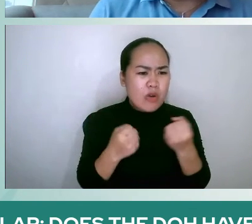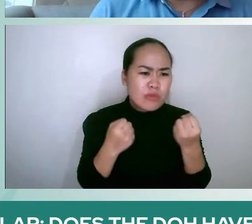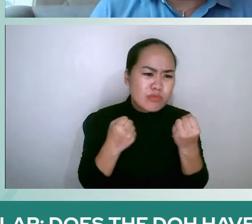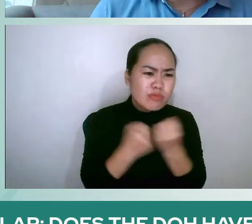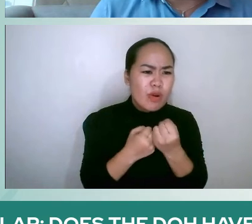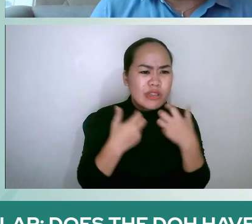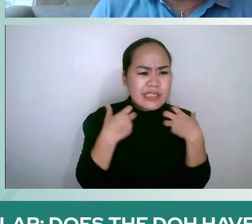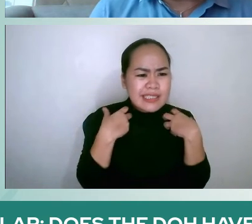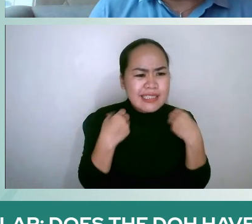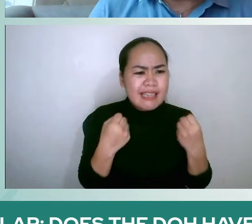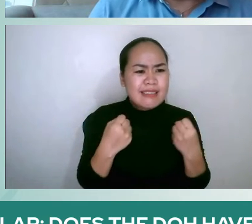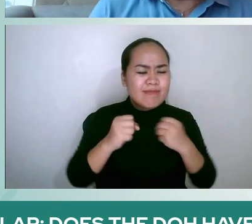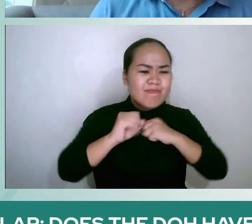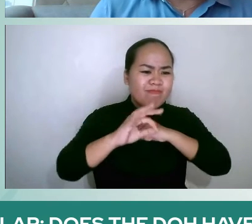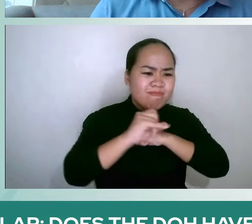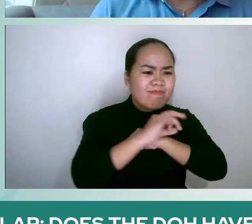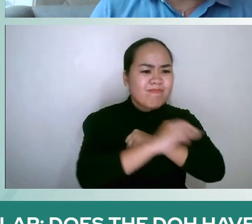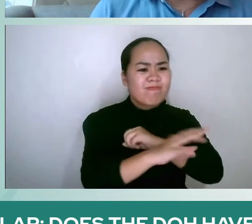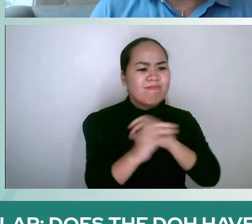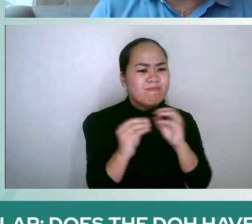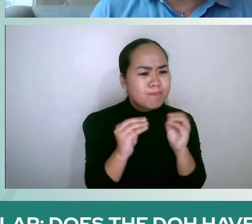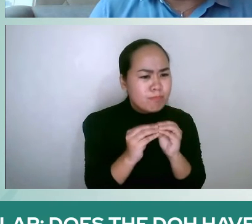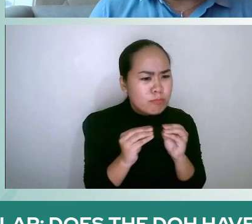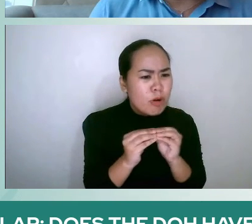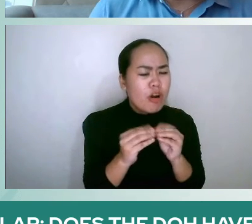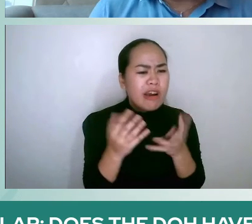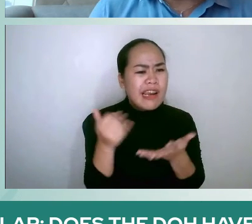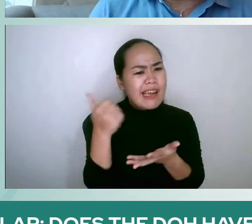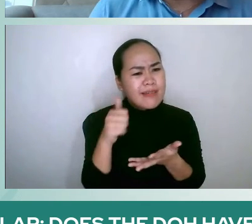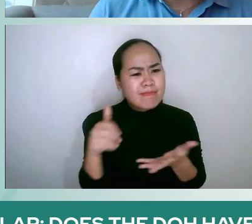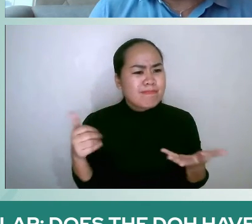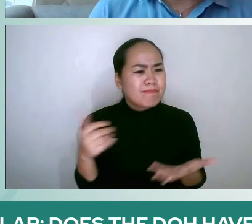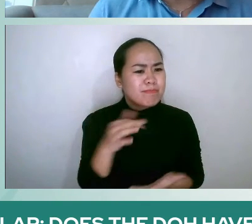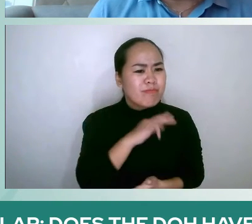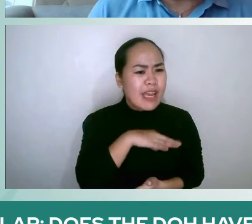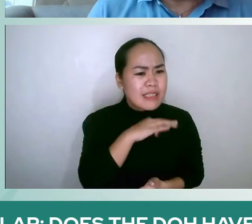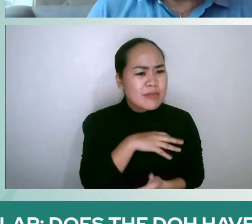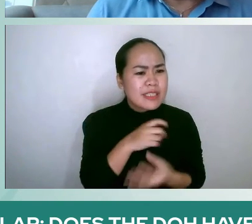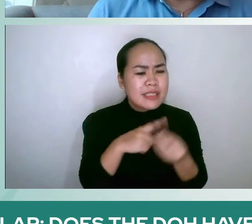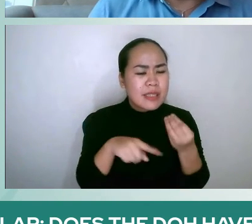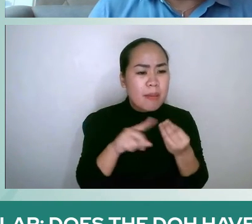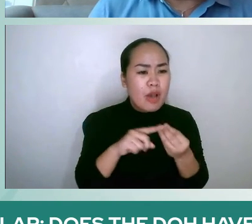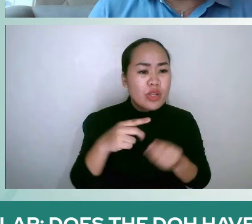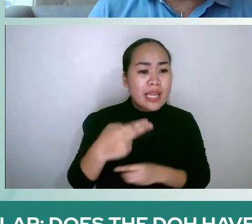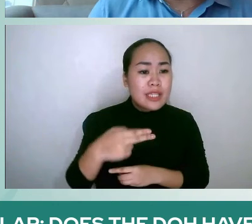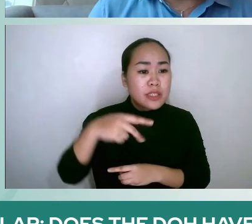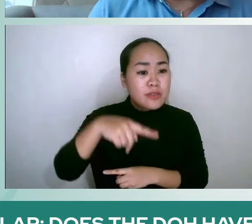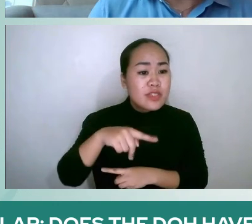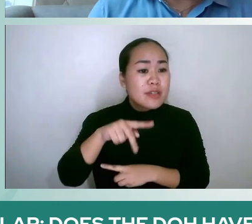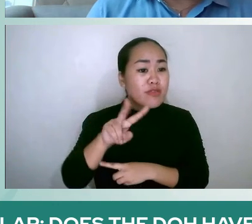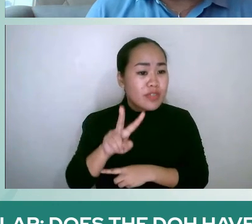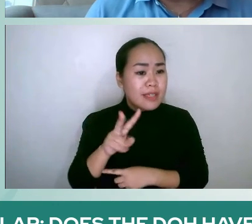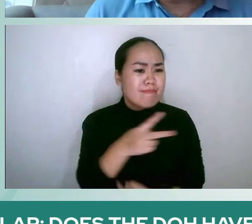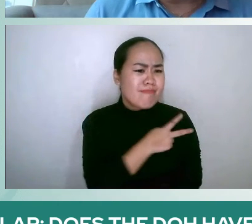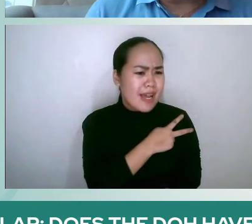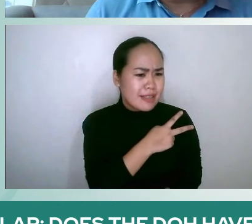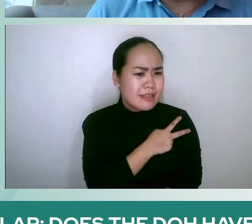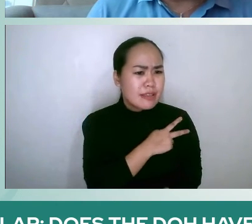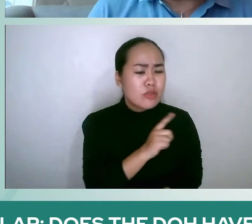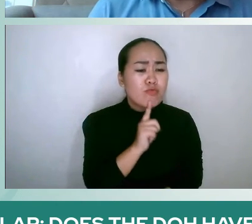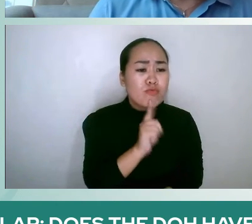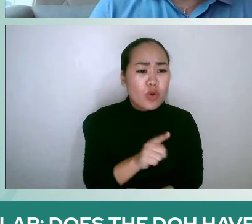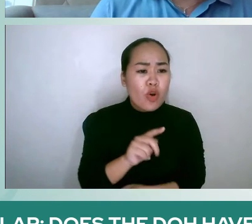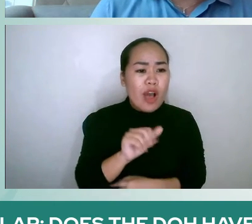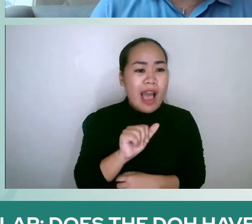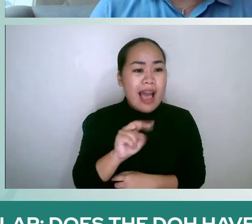our advocacy campaign regarding the benefits of HPV vaccination. So it's anti-cancer